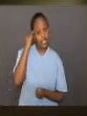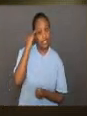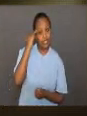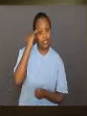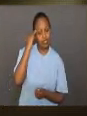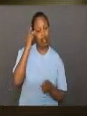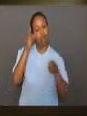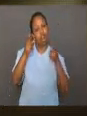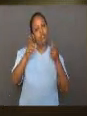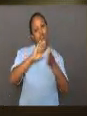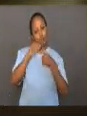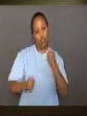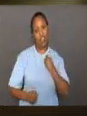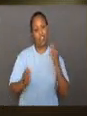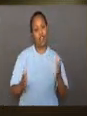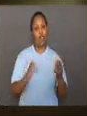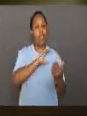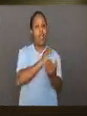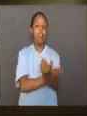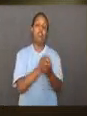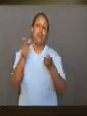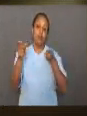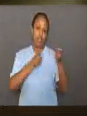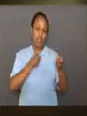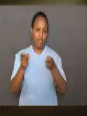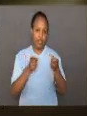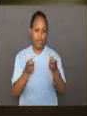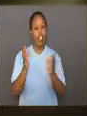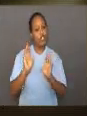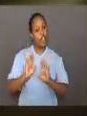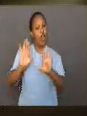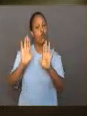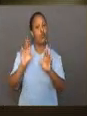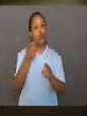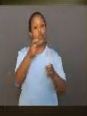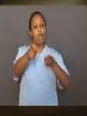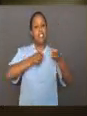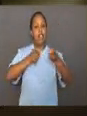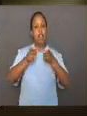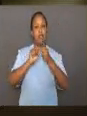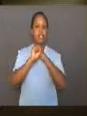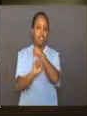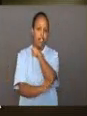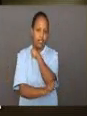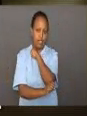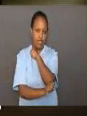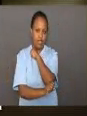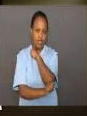The Derg then took control of military power and established its own